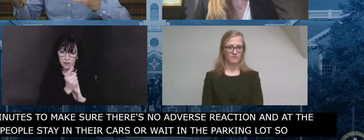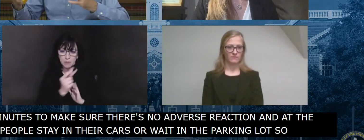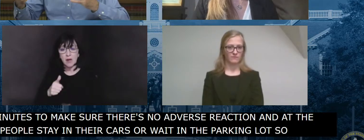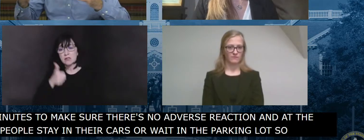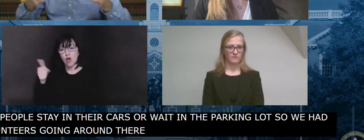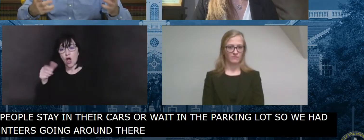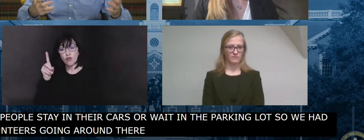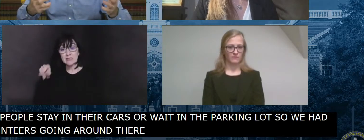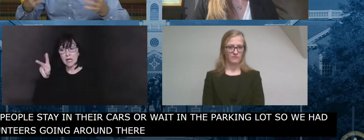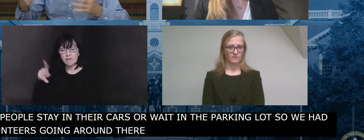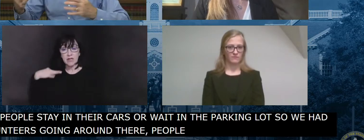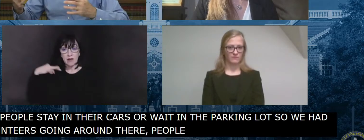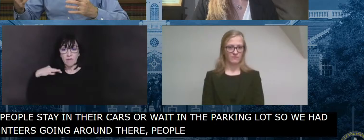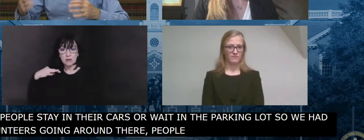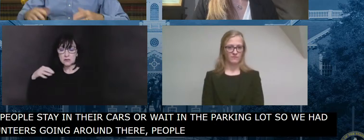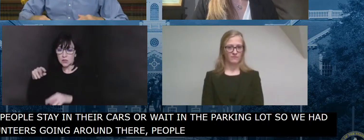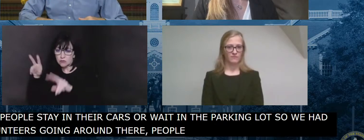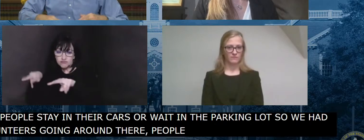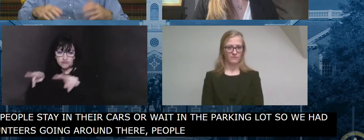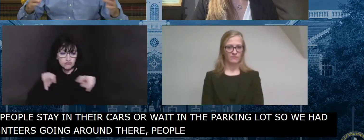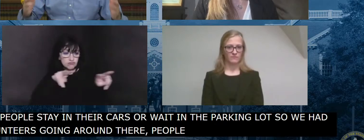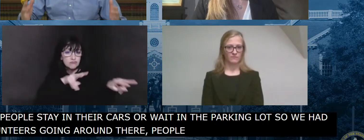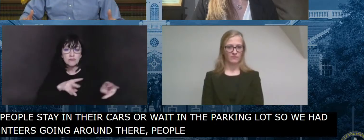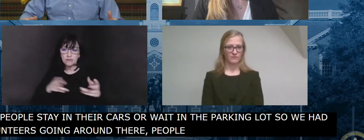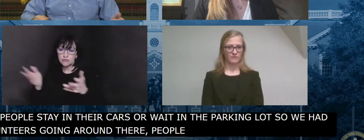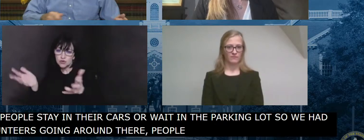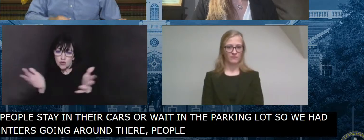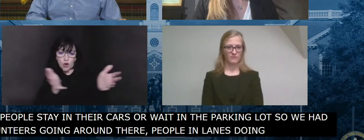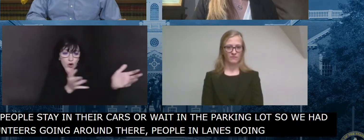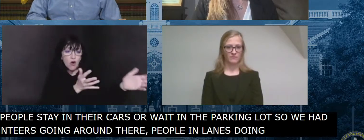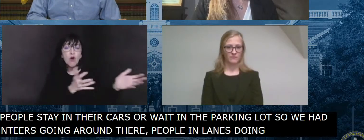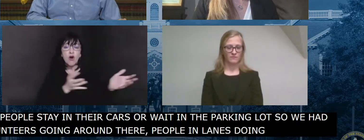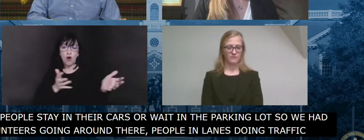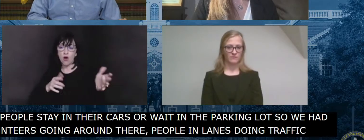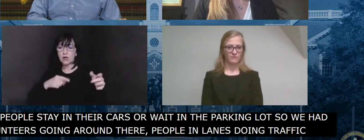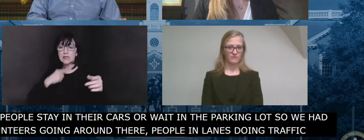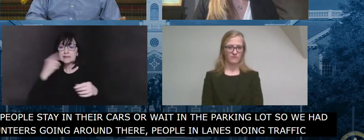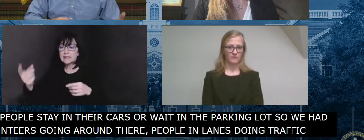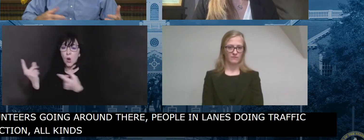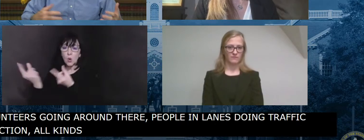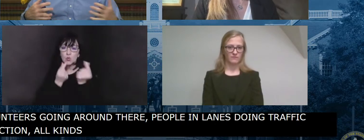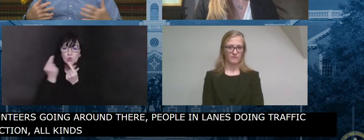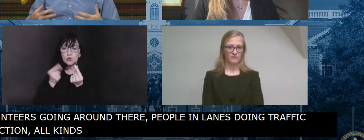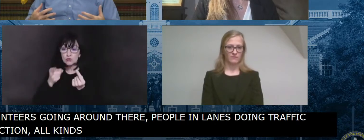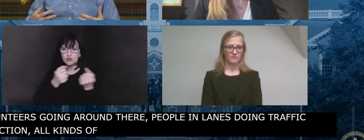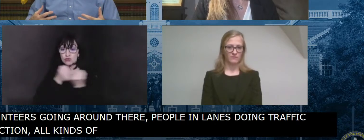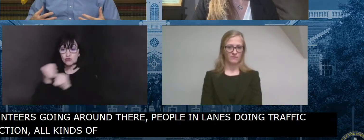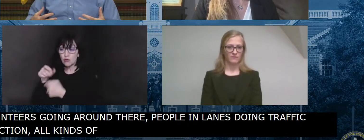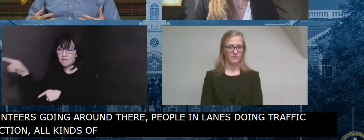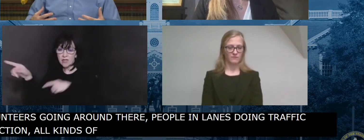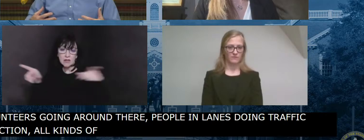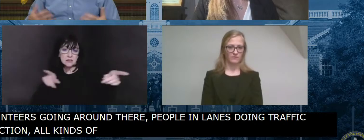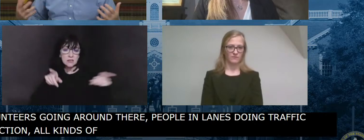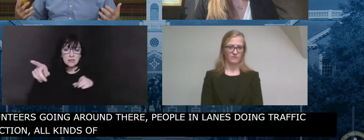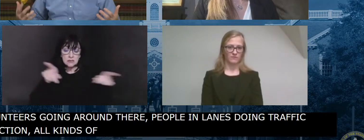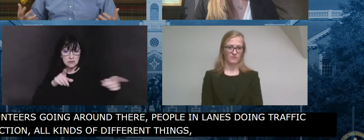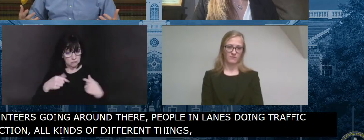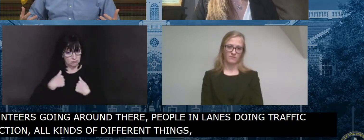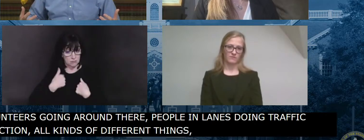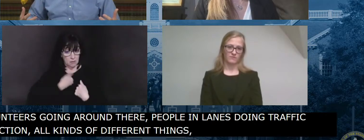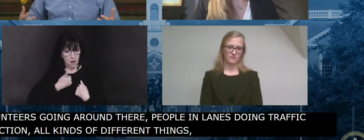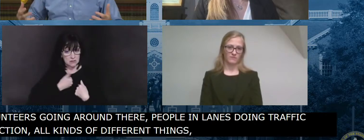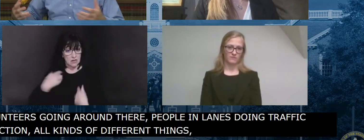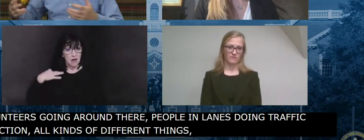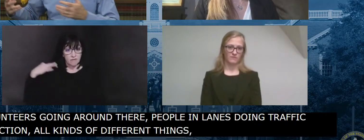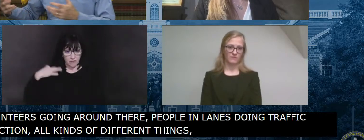doing traffic direction, all kinds of different things, taking people's information. I was a volunteer for a while. I'd spent most of